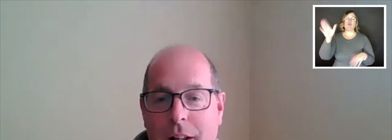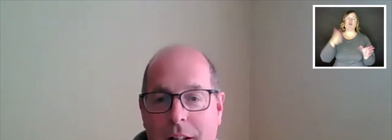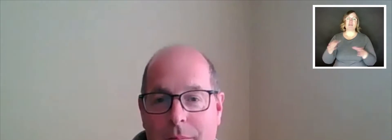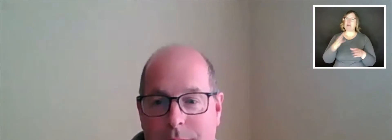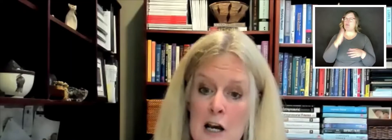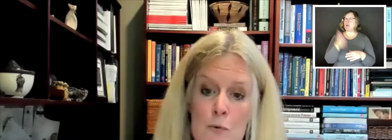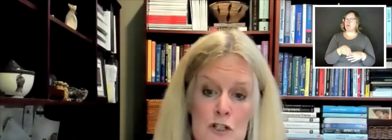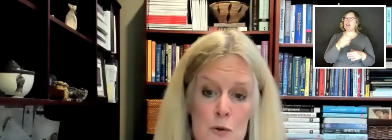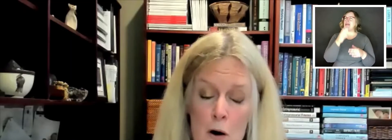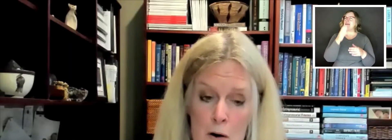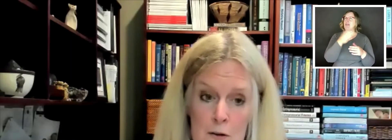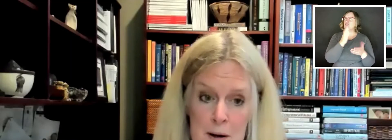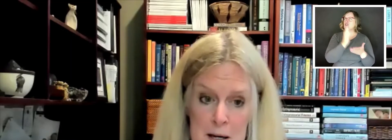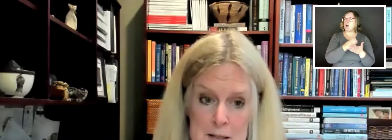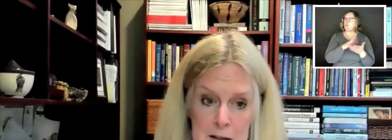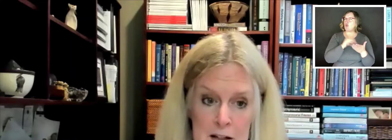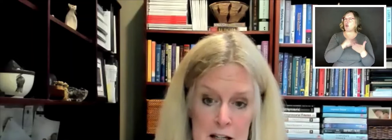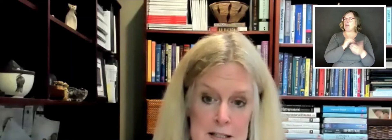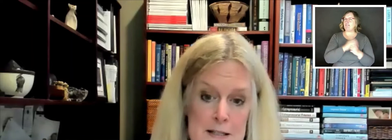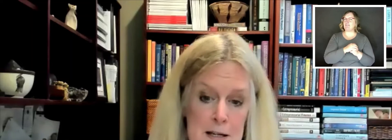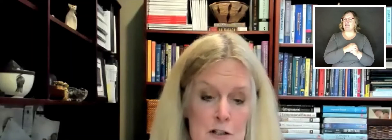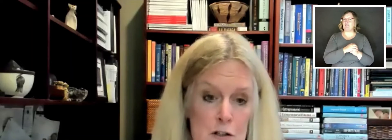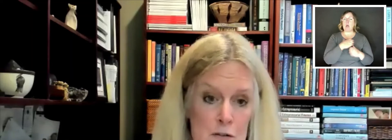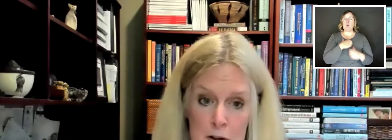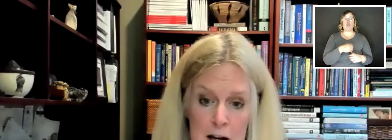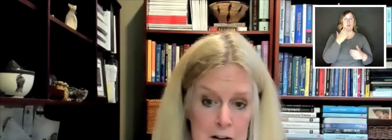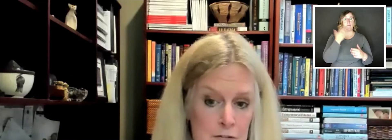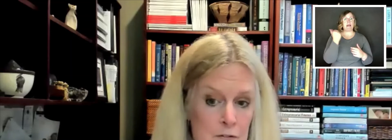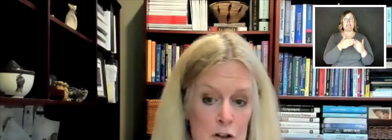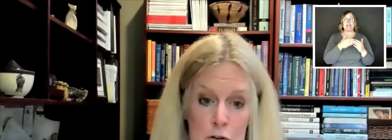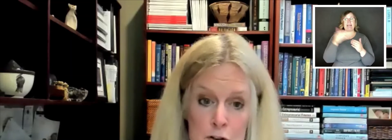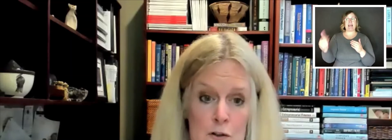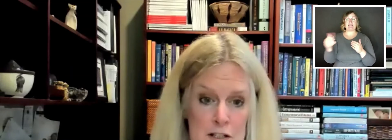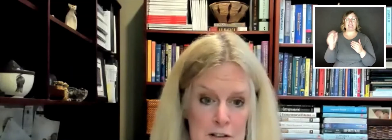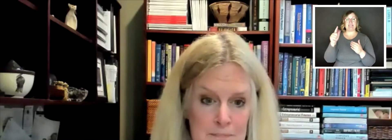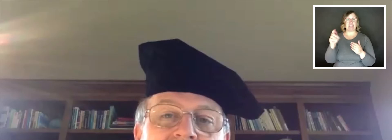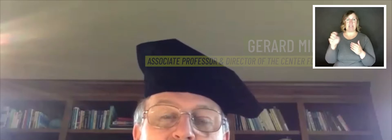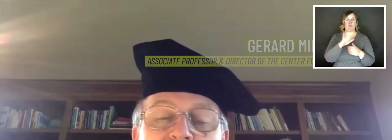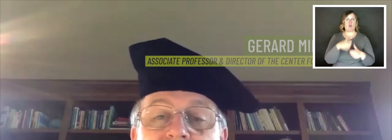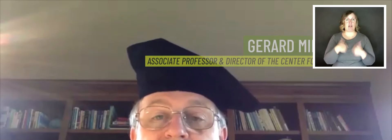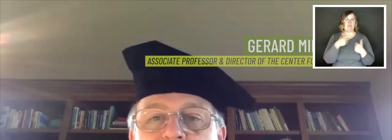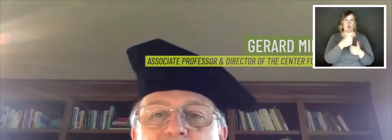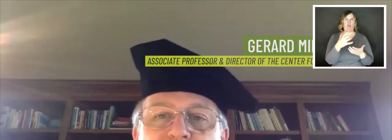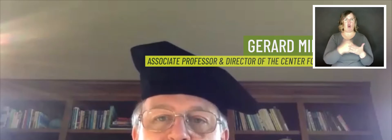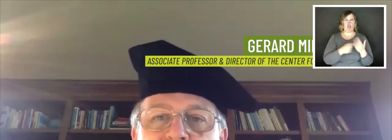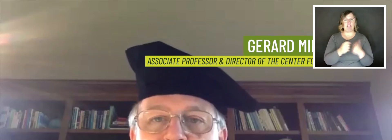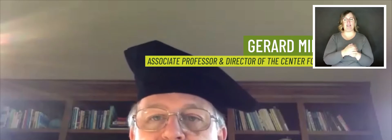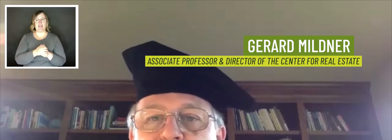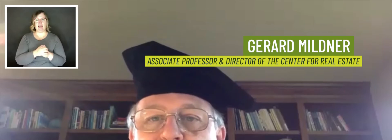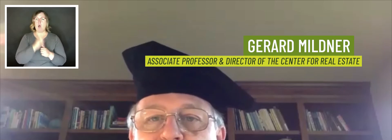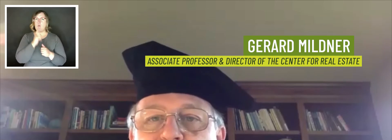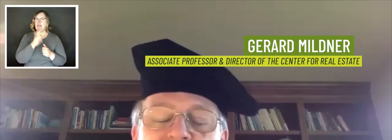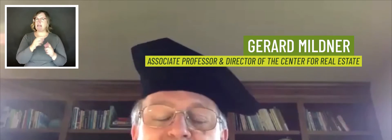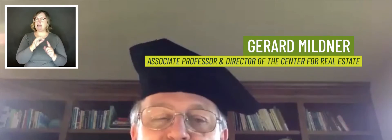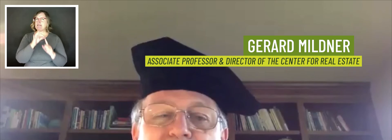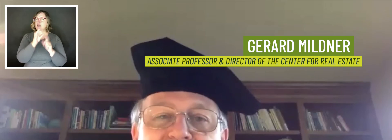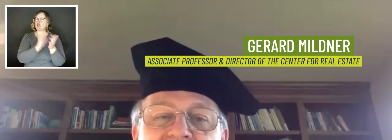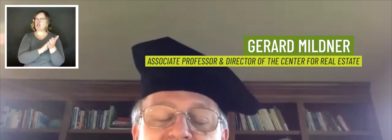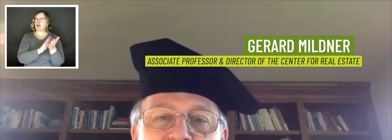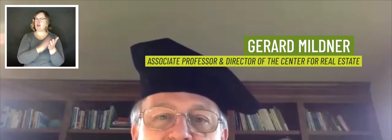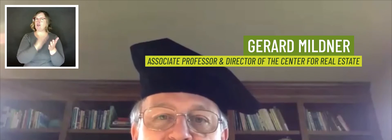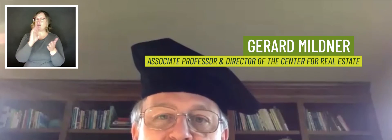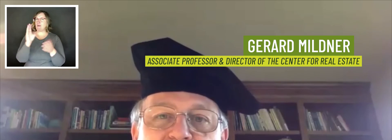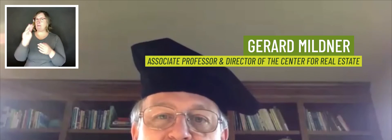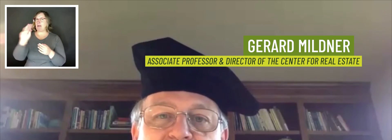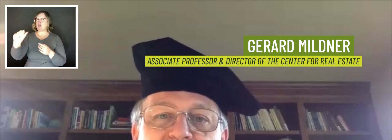stop learning. I wish you all the best in the next stage of your life. You've earned it. And I want to give a special shout out to the Masters of Real